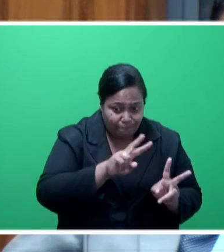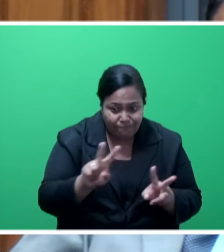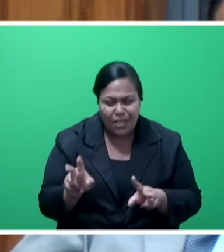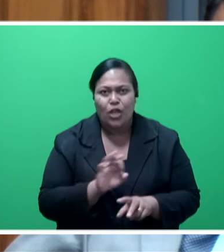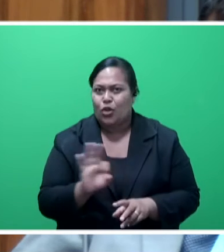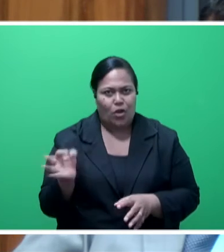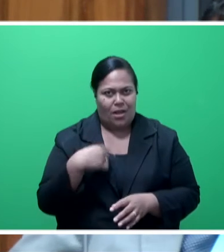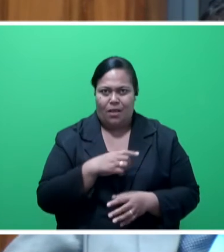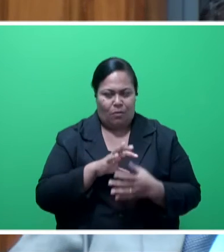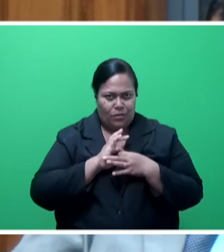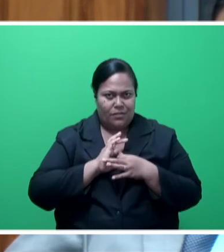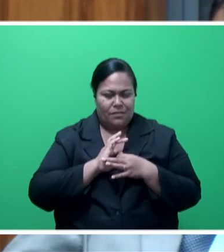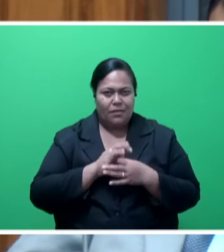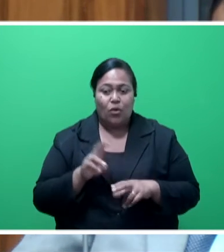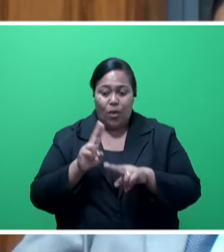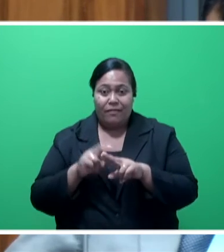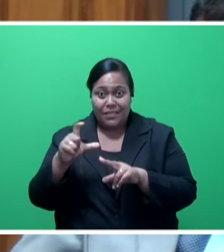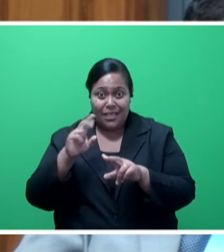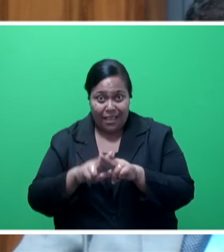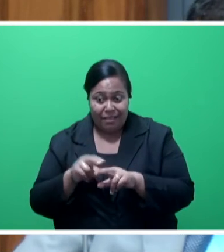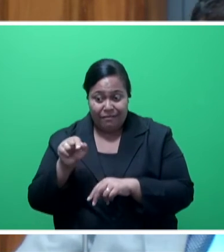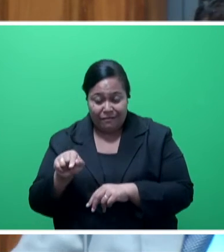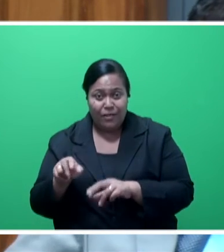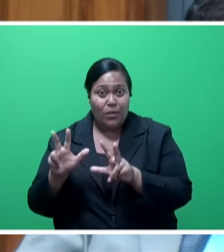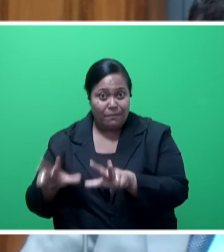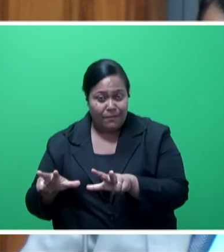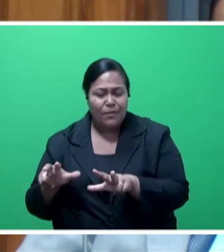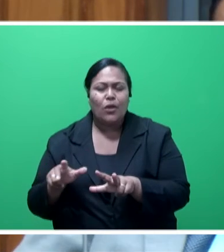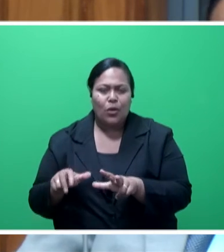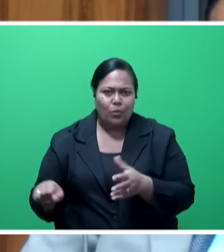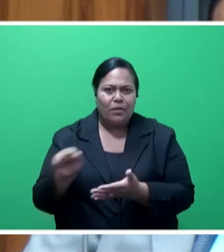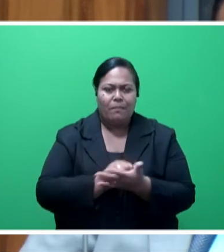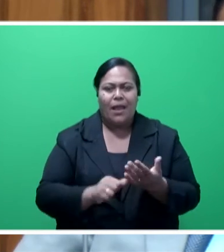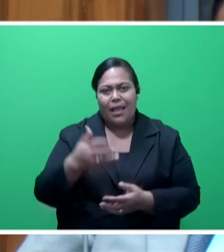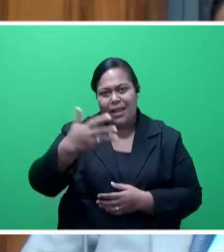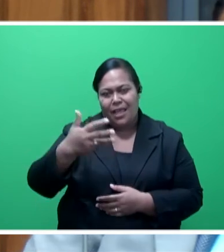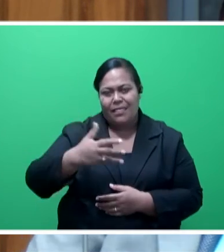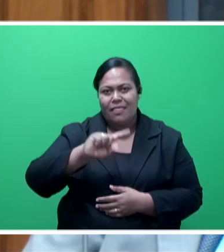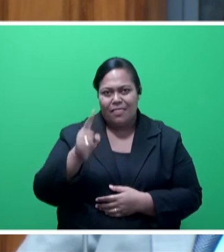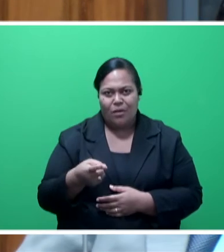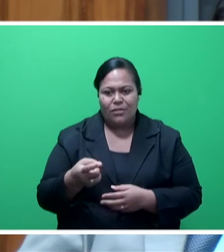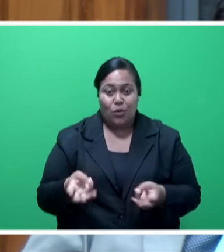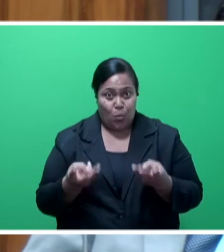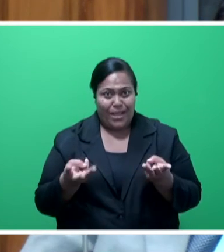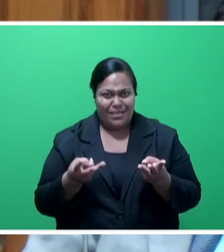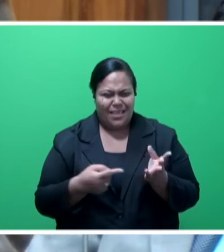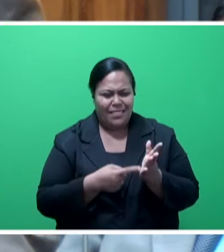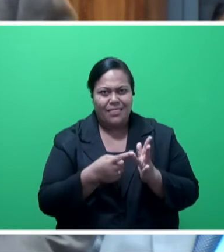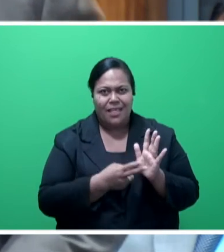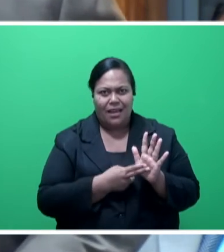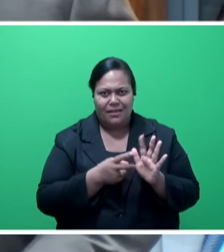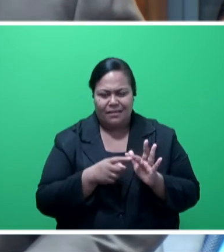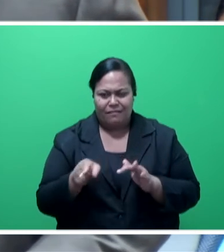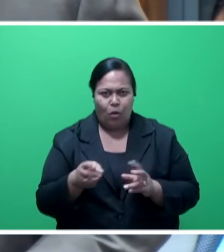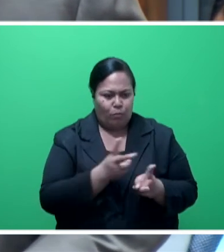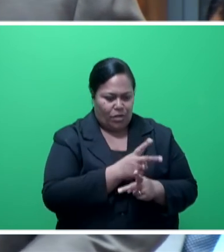fishing brokers, FCF, we have been able to secure 19,000 metric tons for our production lines. What we are trying to do